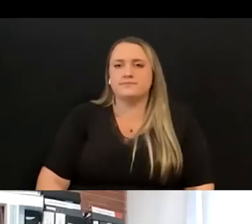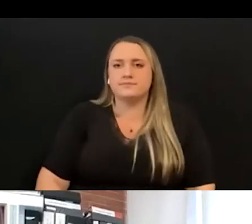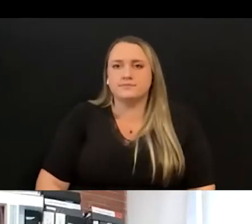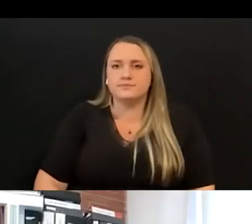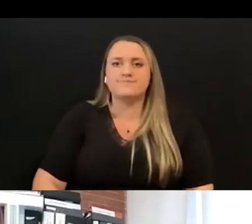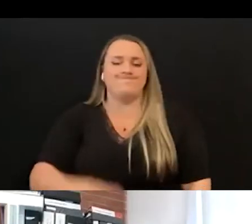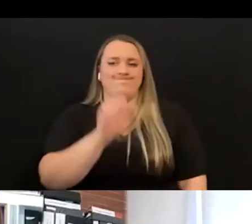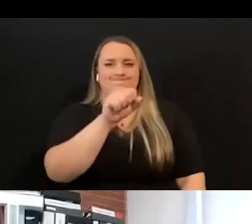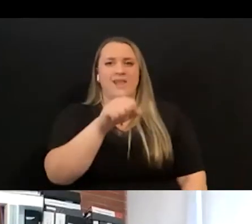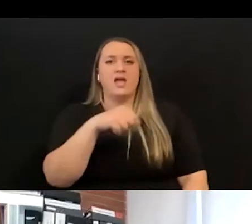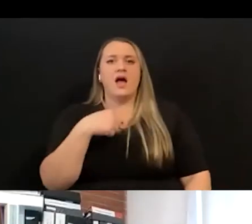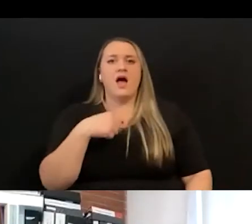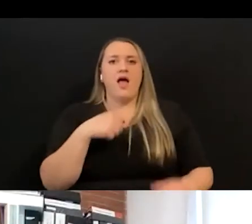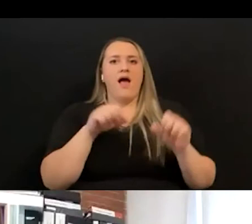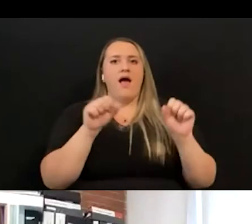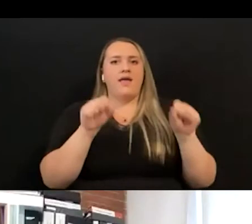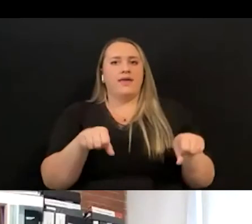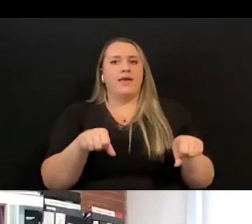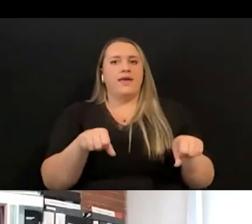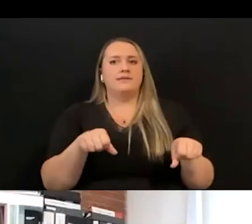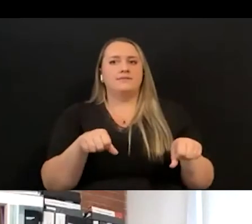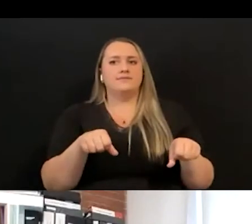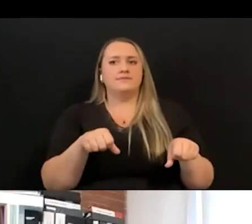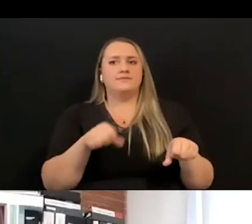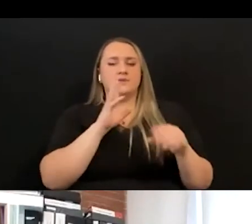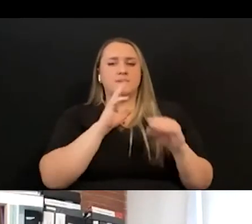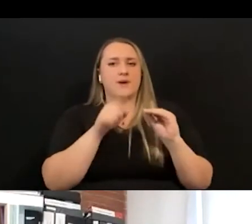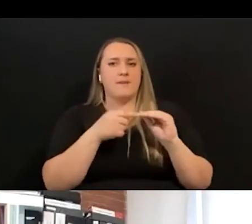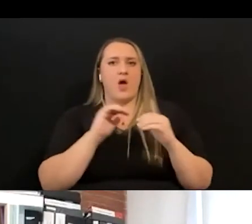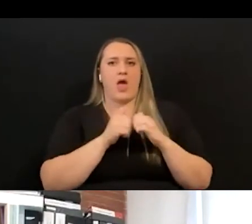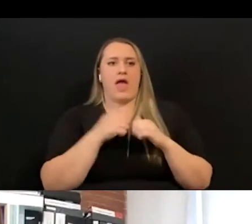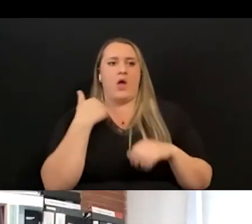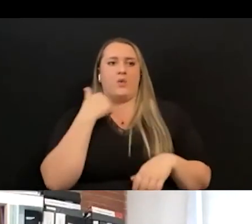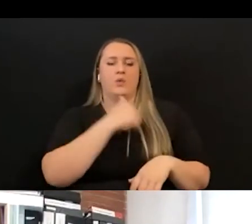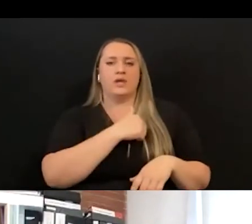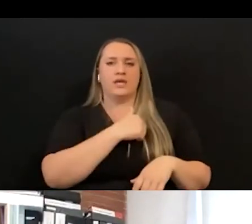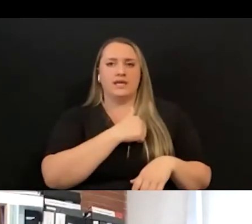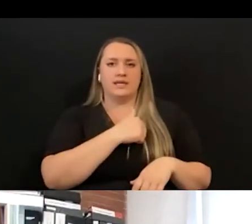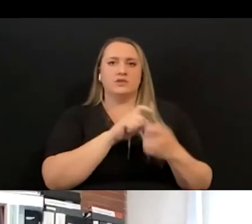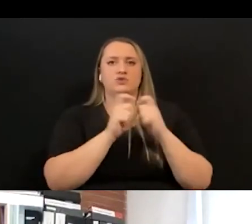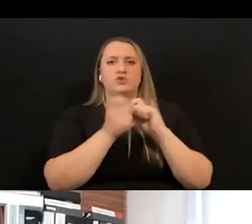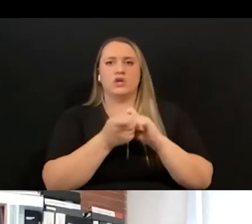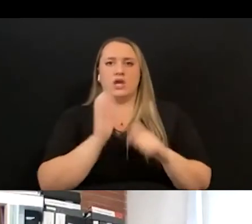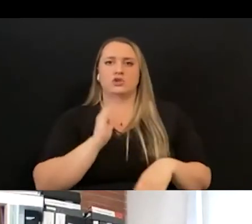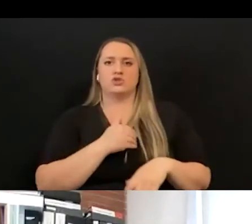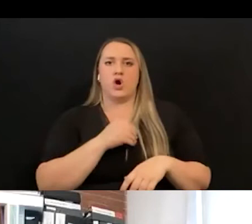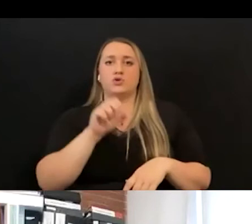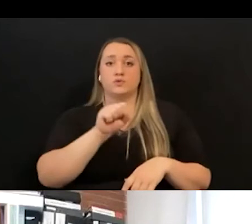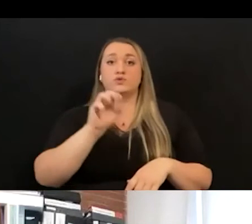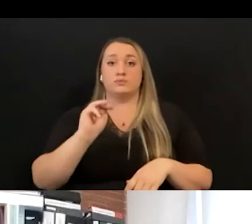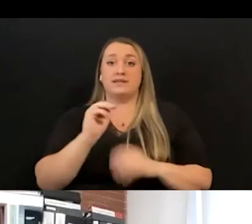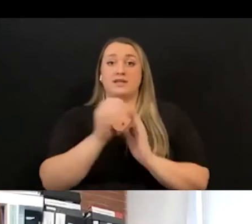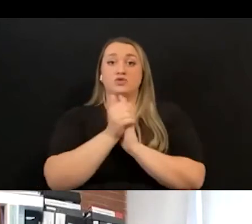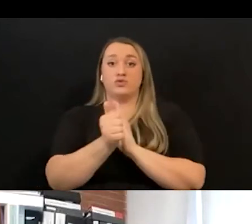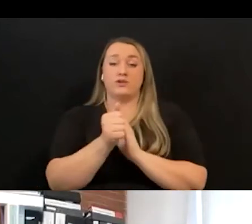Yeah, so I can talk to you about how we changed our social media strategy to